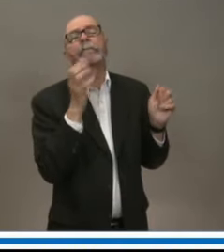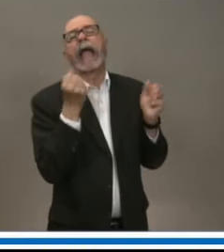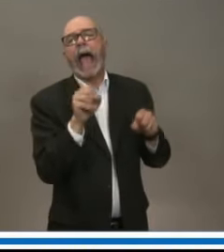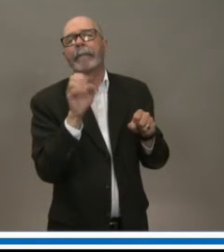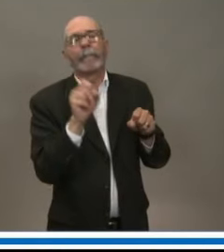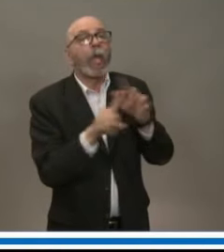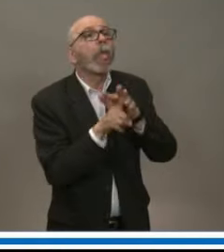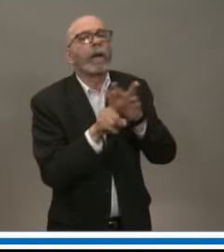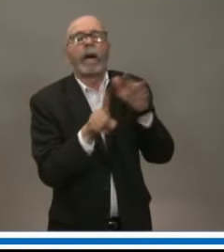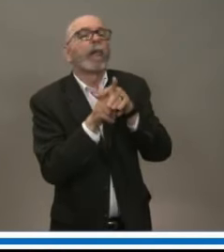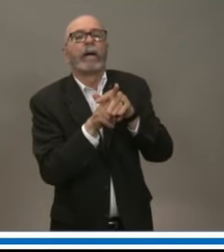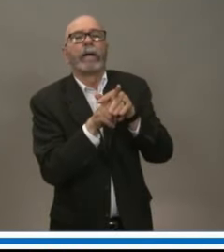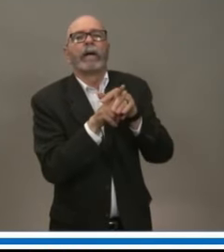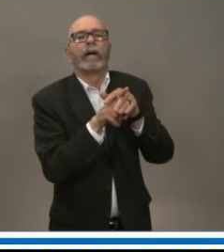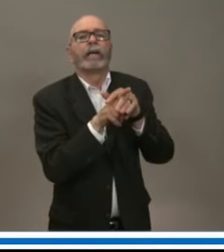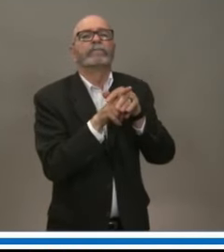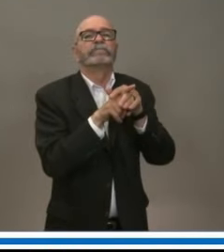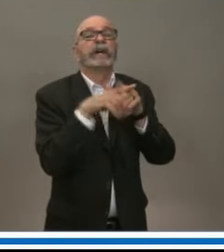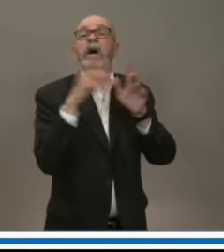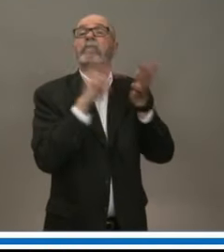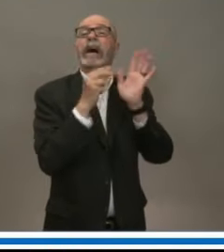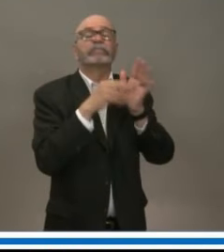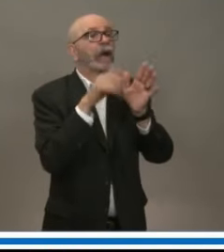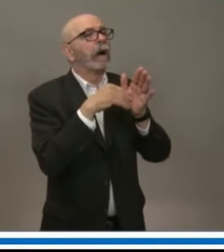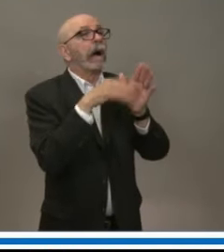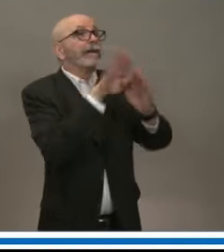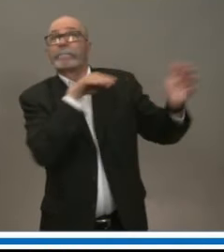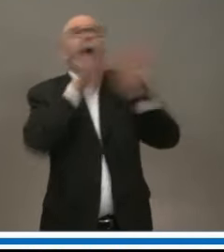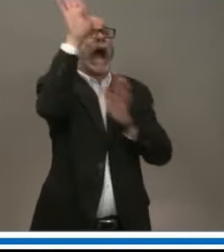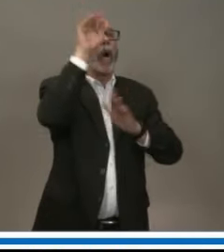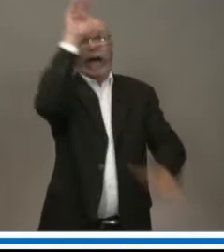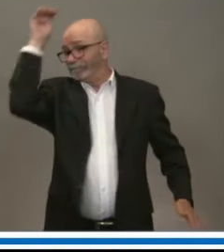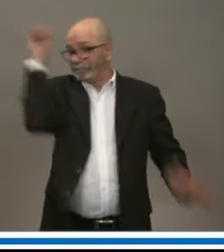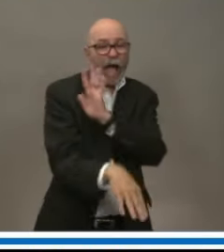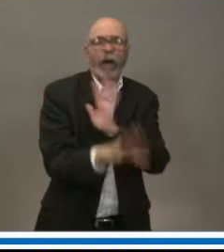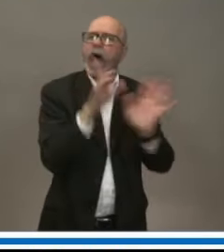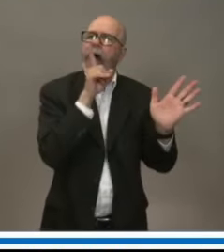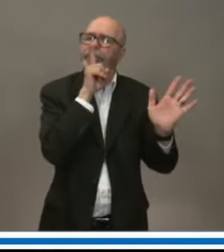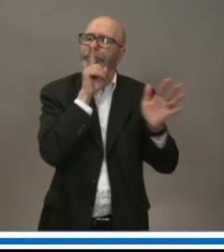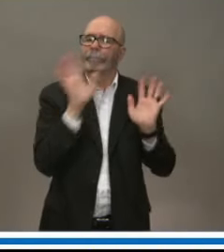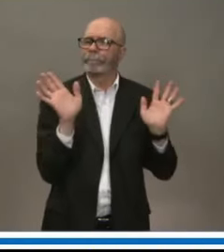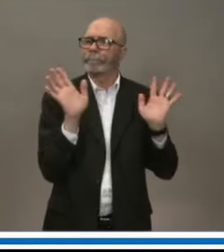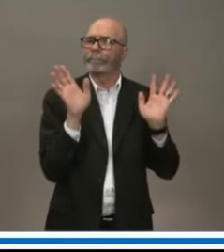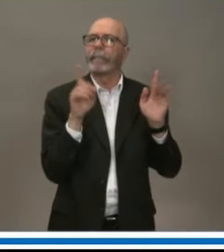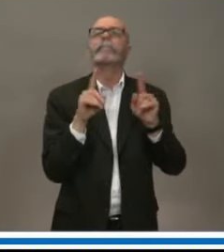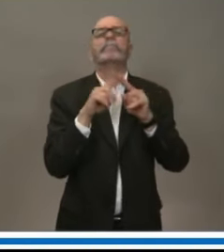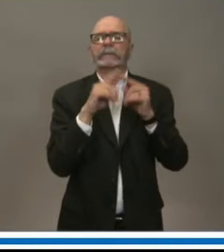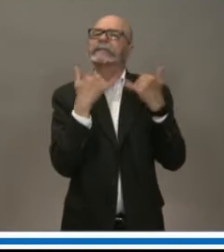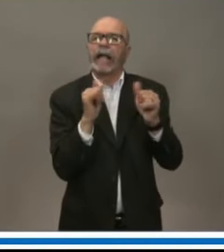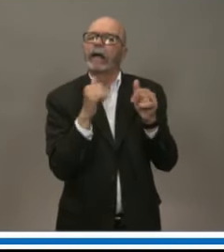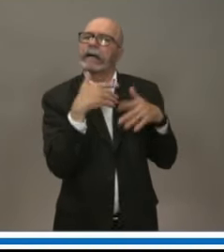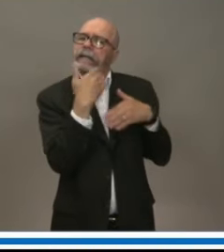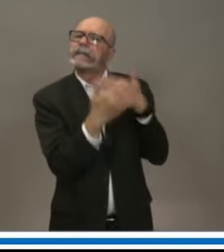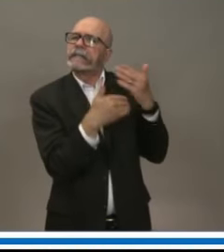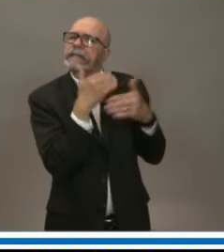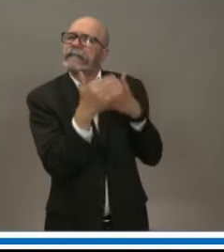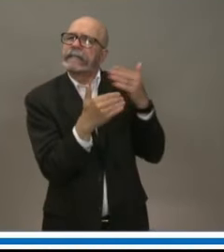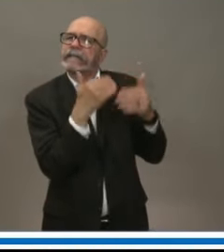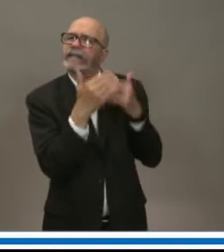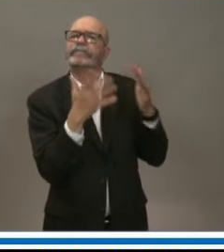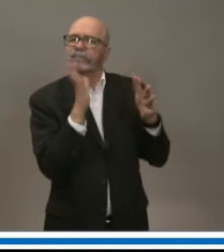cases. We have a couple of areas concerned that we have robust response plans in place. So while it's concerning,